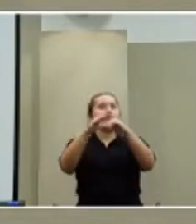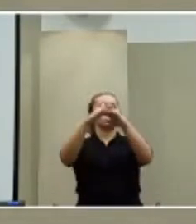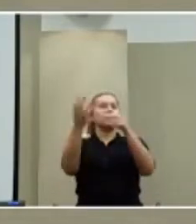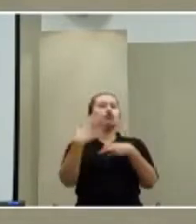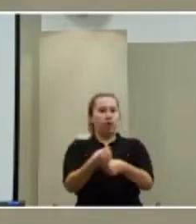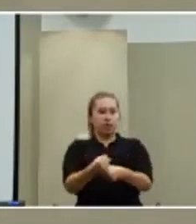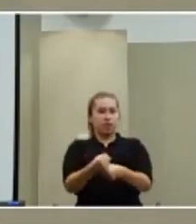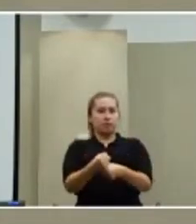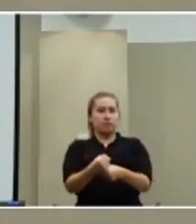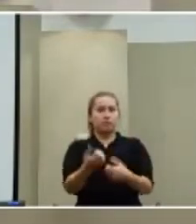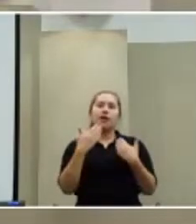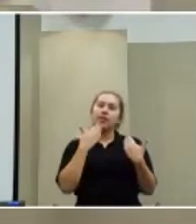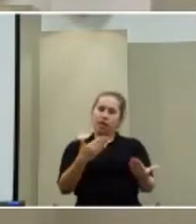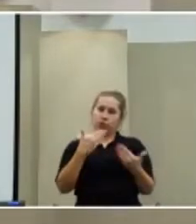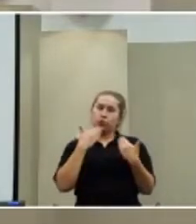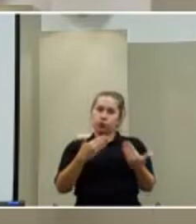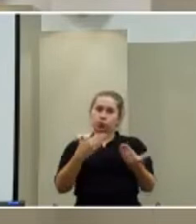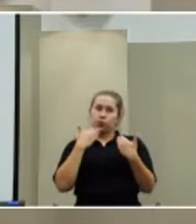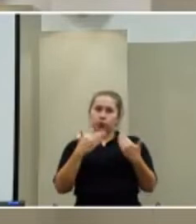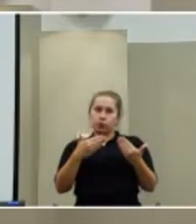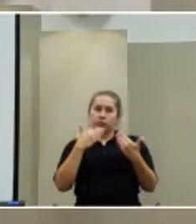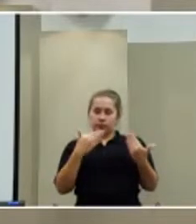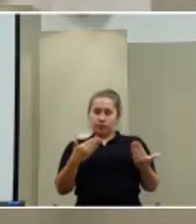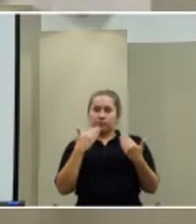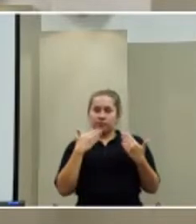much. Thank you.